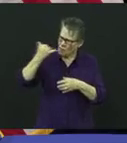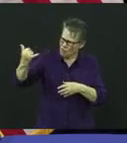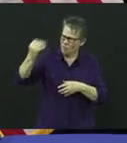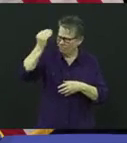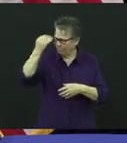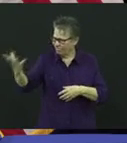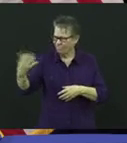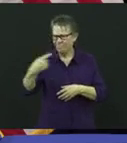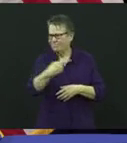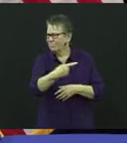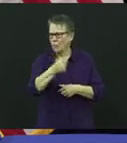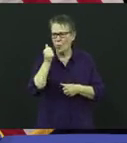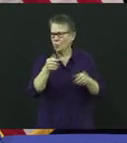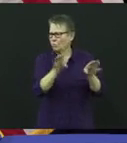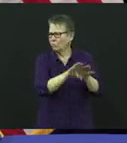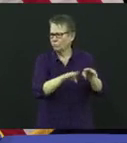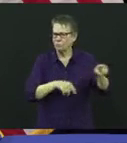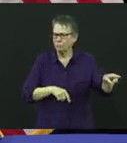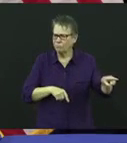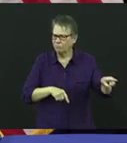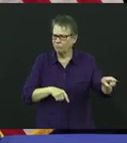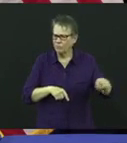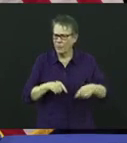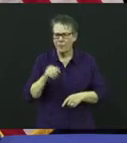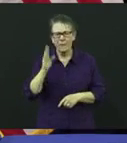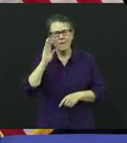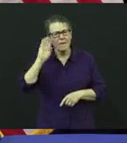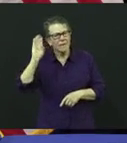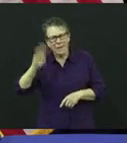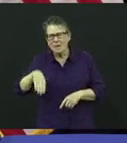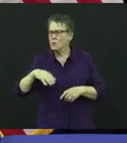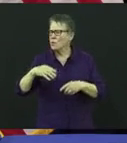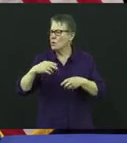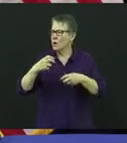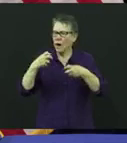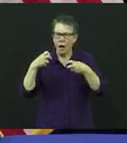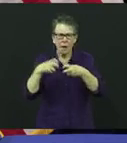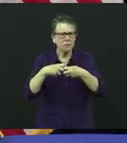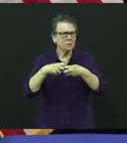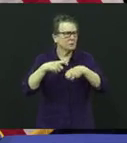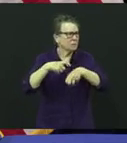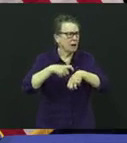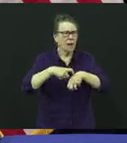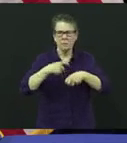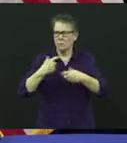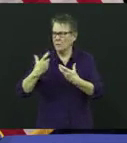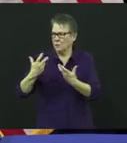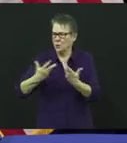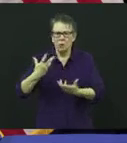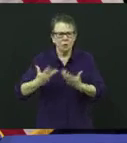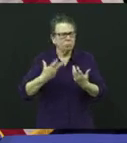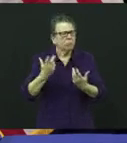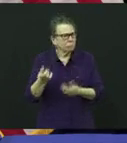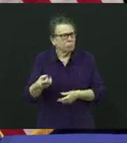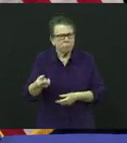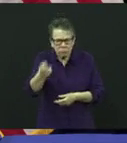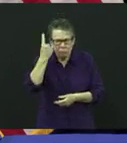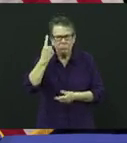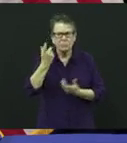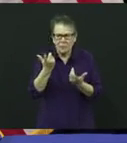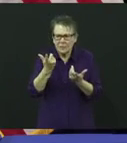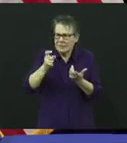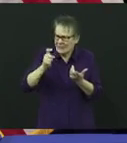through this, and we're going to get through this together as one New Jersey family, stronger than ever before. With that,